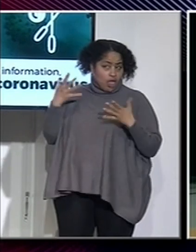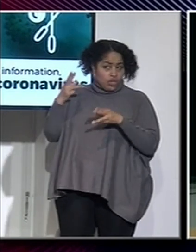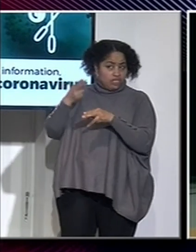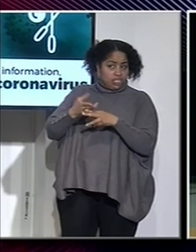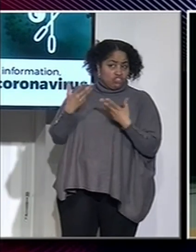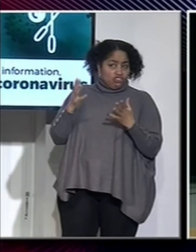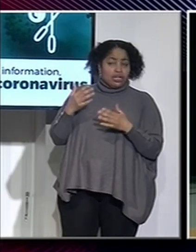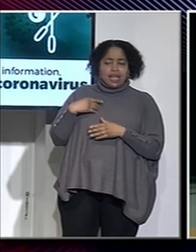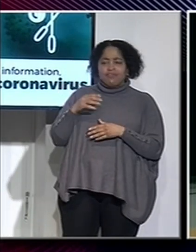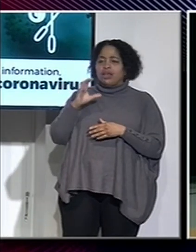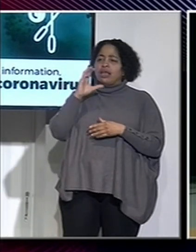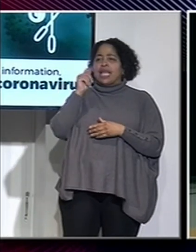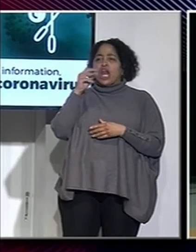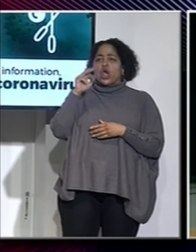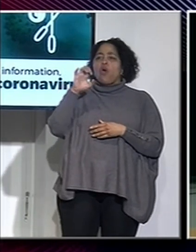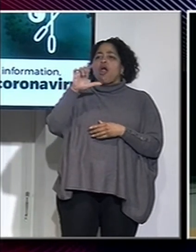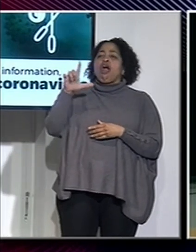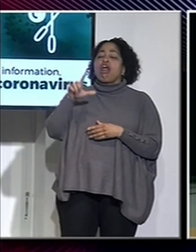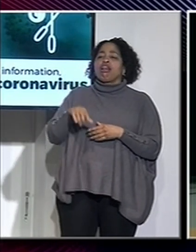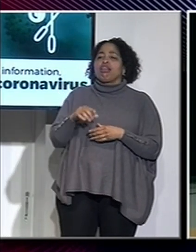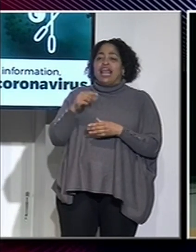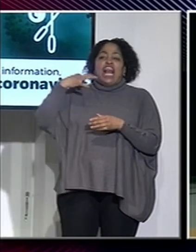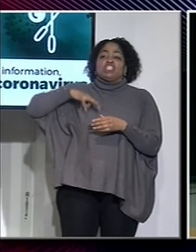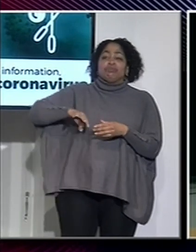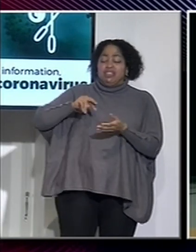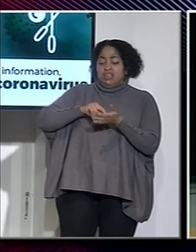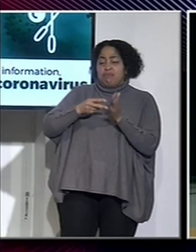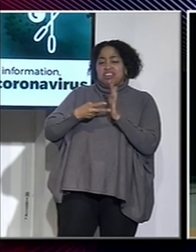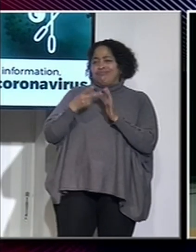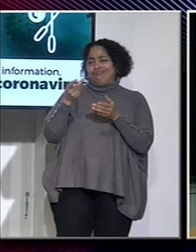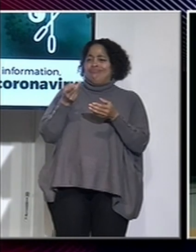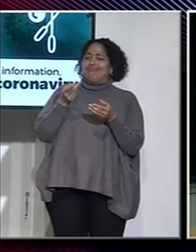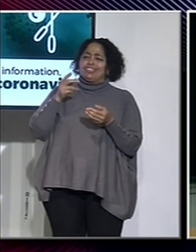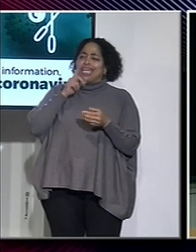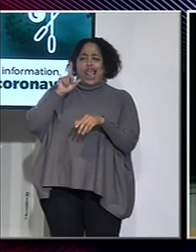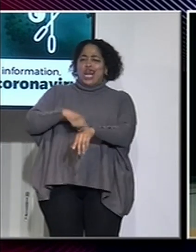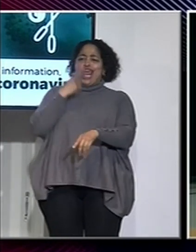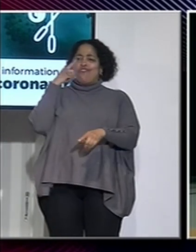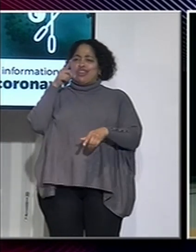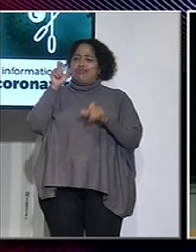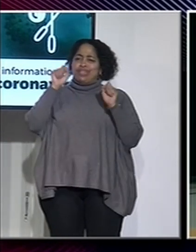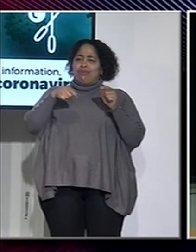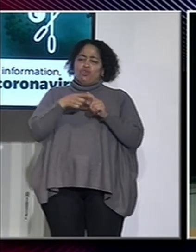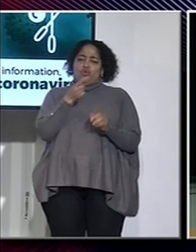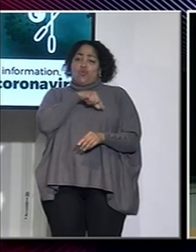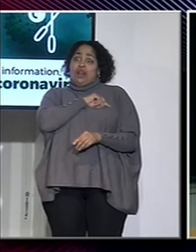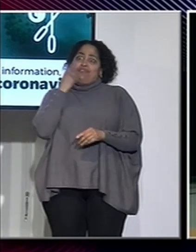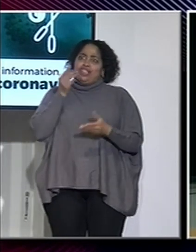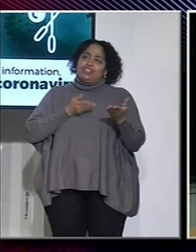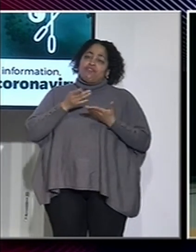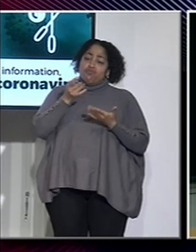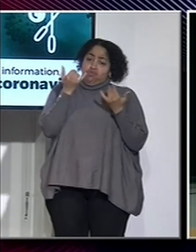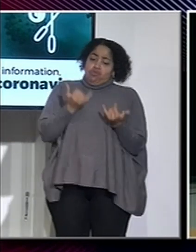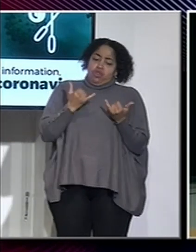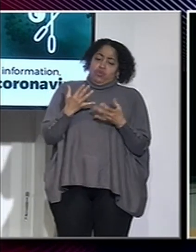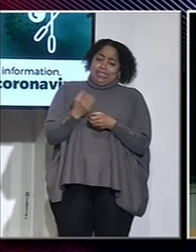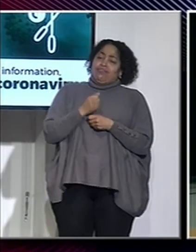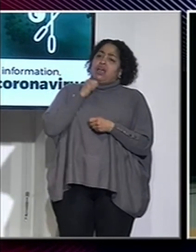what's called categorical eligibility, so it won't take you long to get qualified for these services. If you are currently